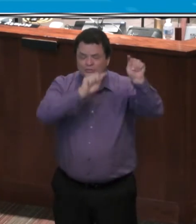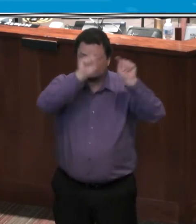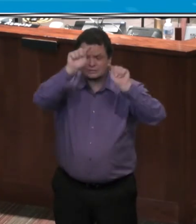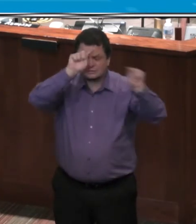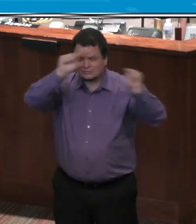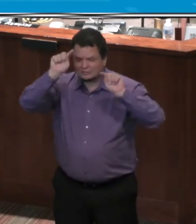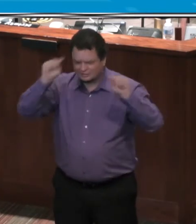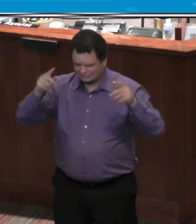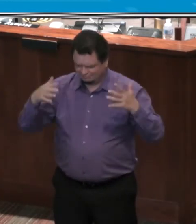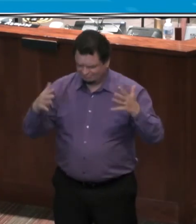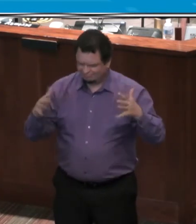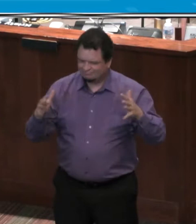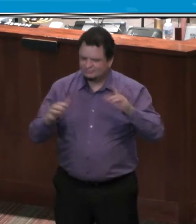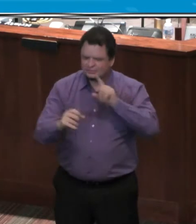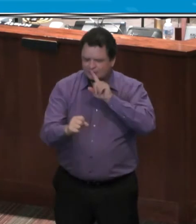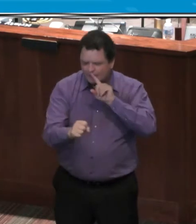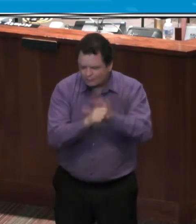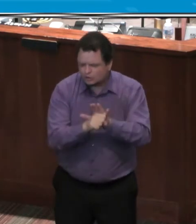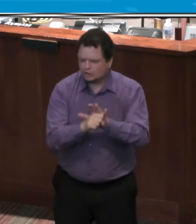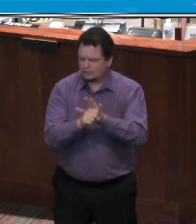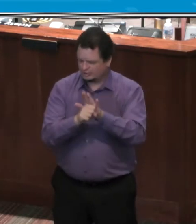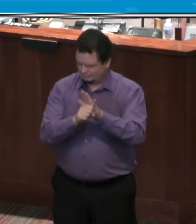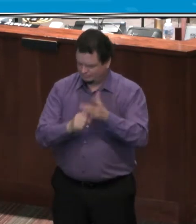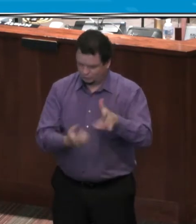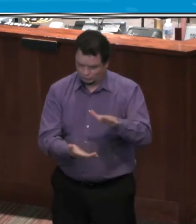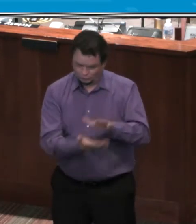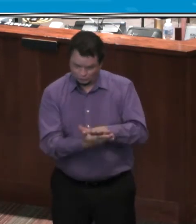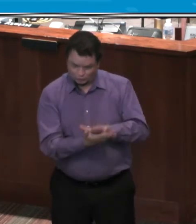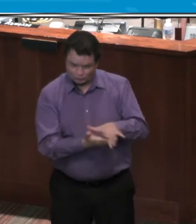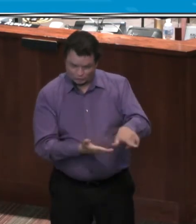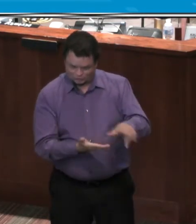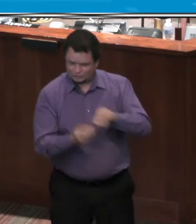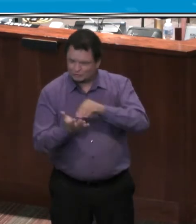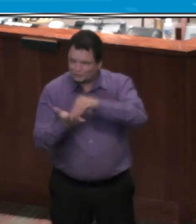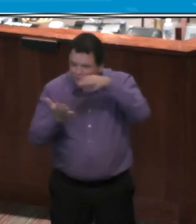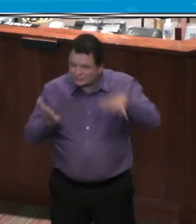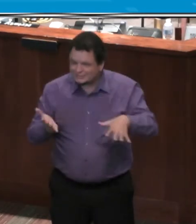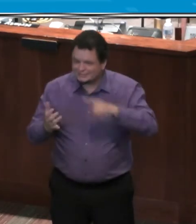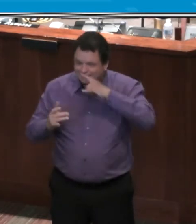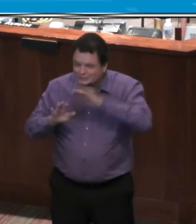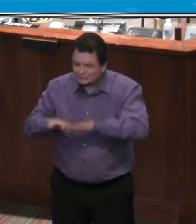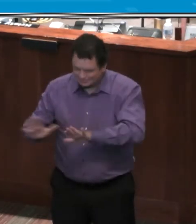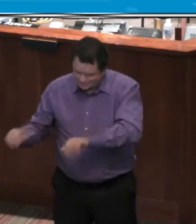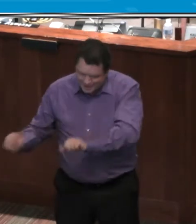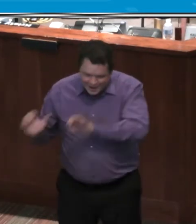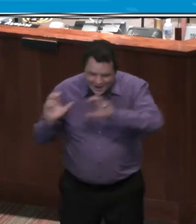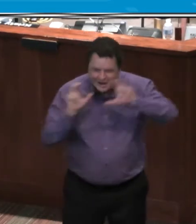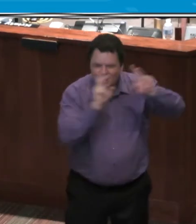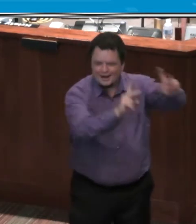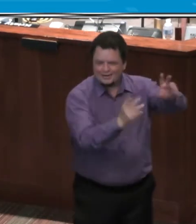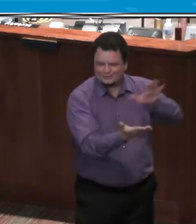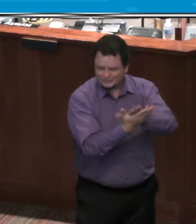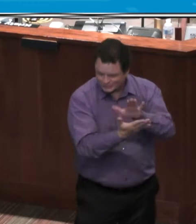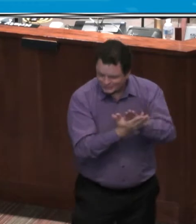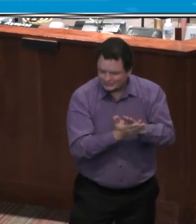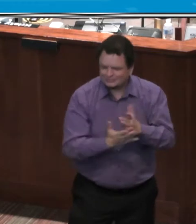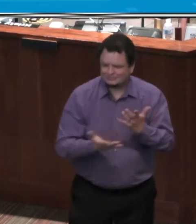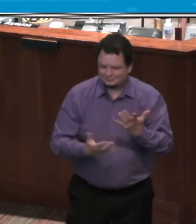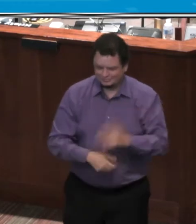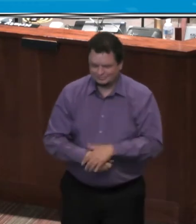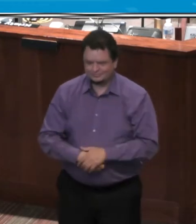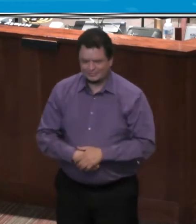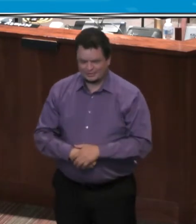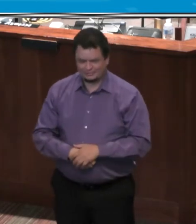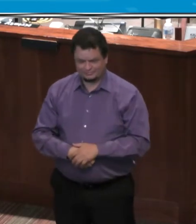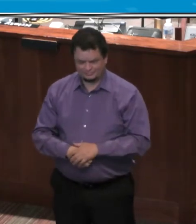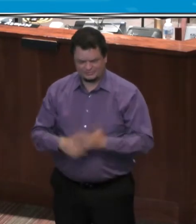education safely, put together plans that work for individual schools. They're all a little different. And I am the proud mom